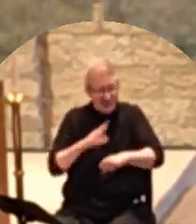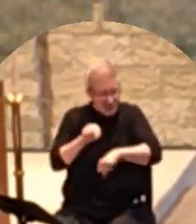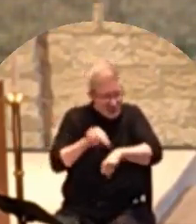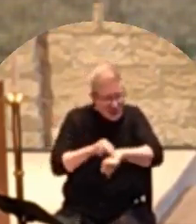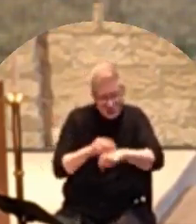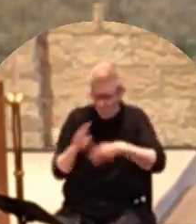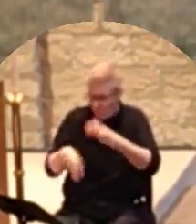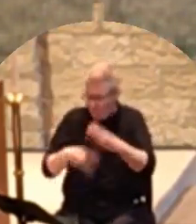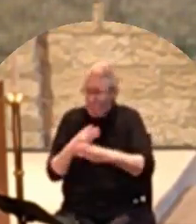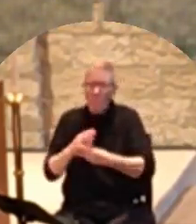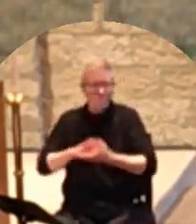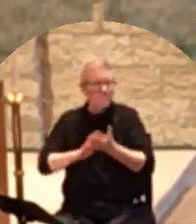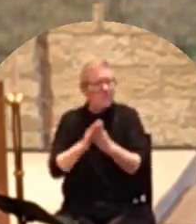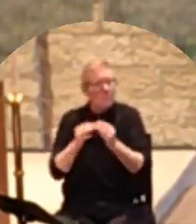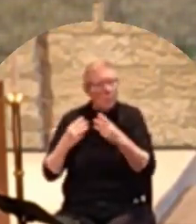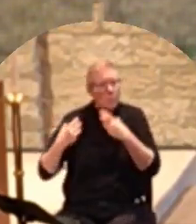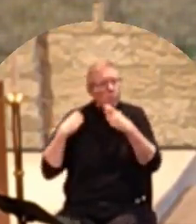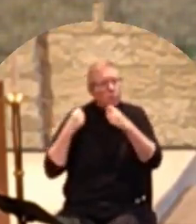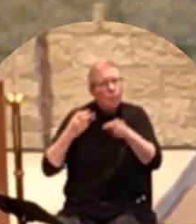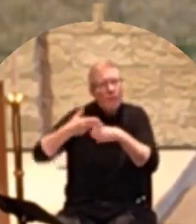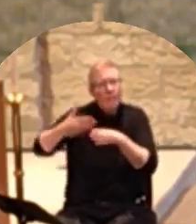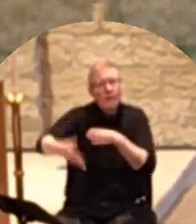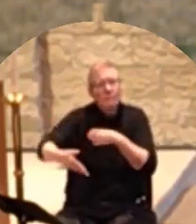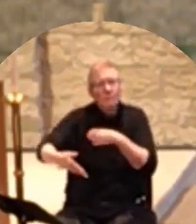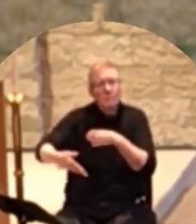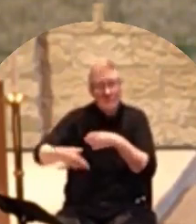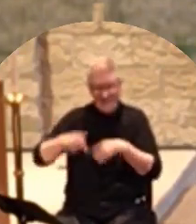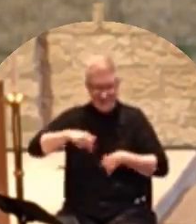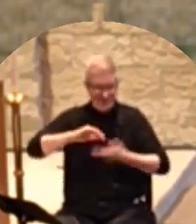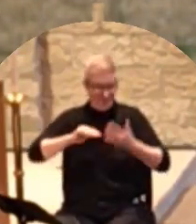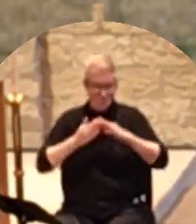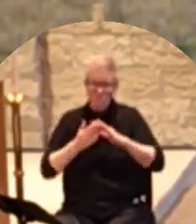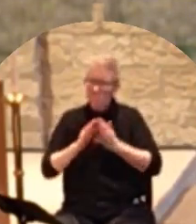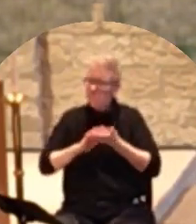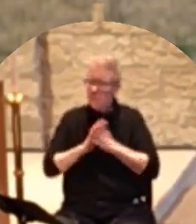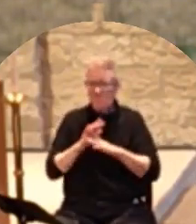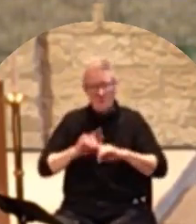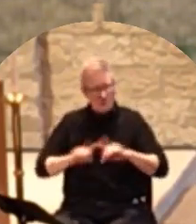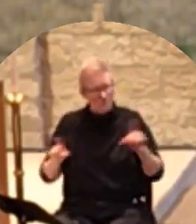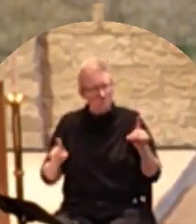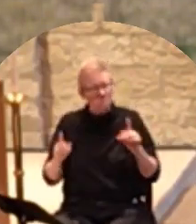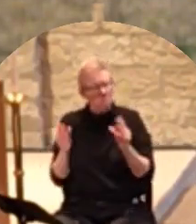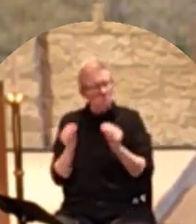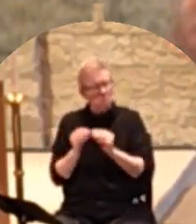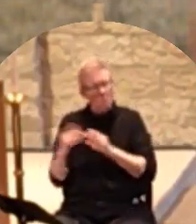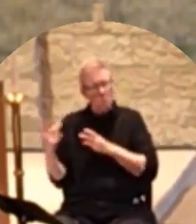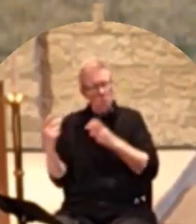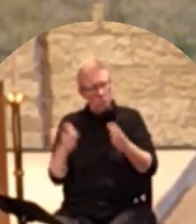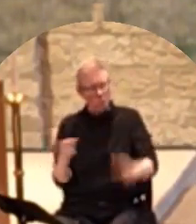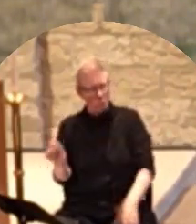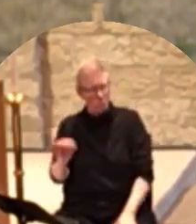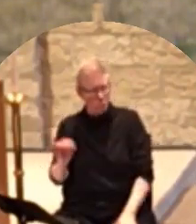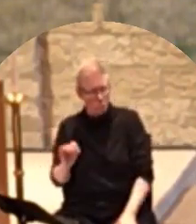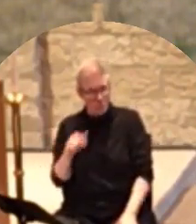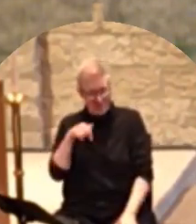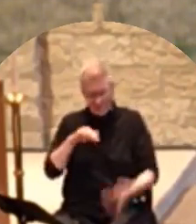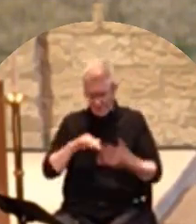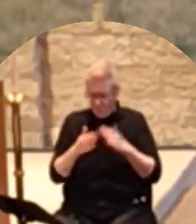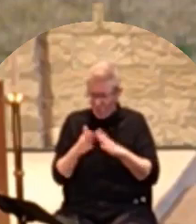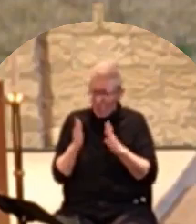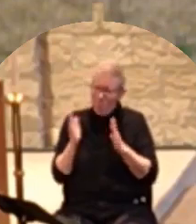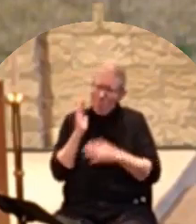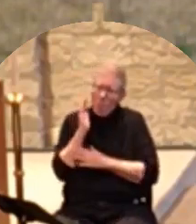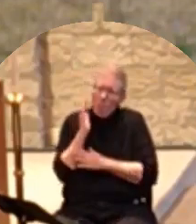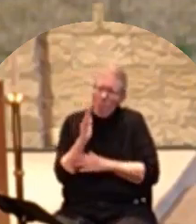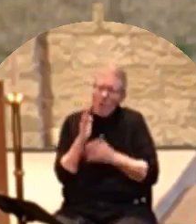we are going to come out of this a stronger community, a different community, a community that loves each other more, that